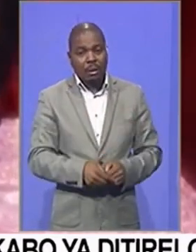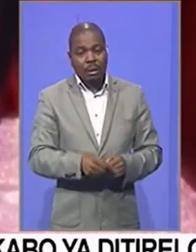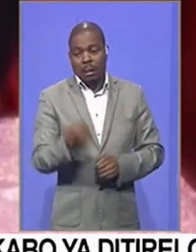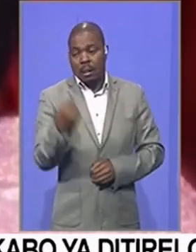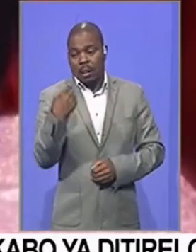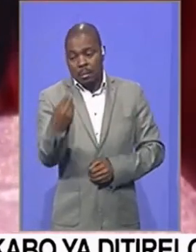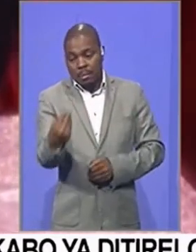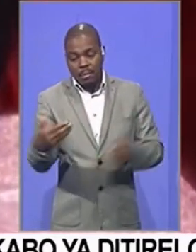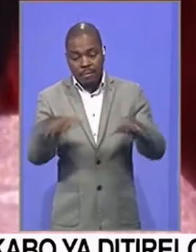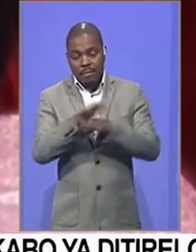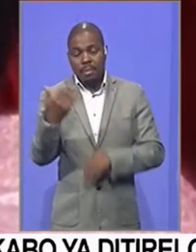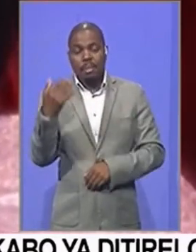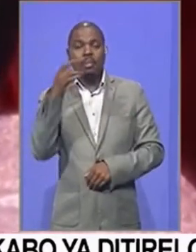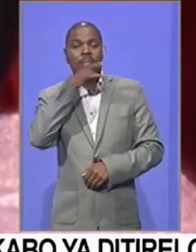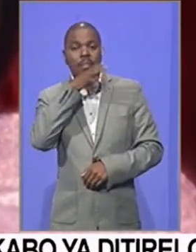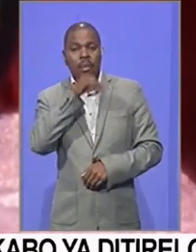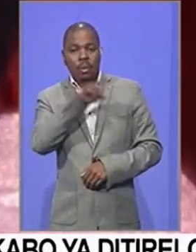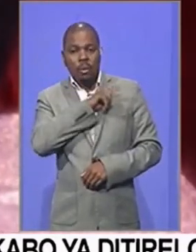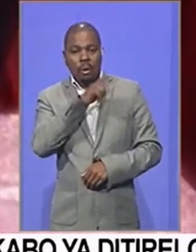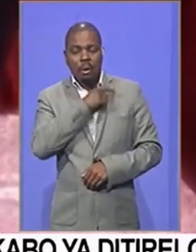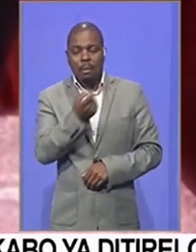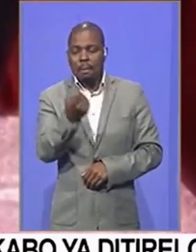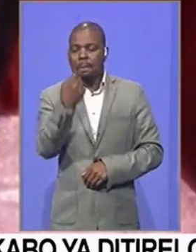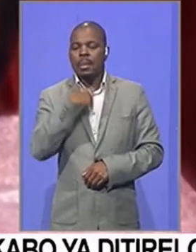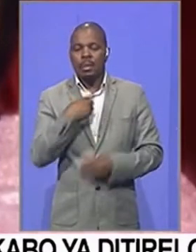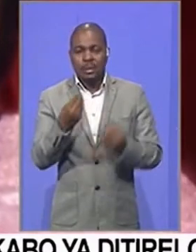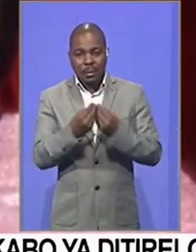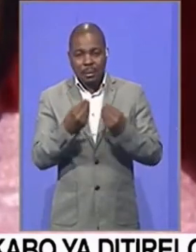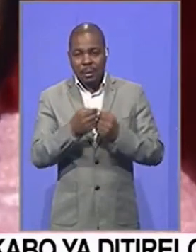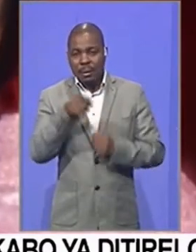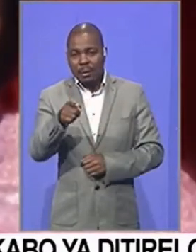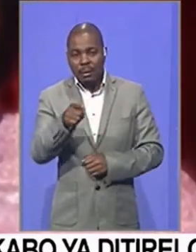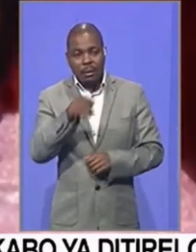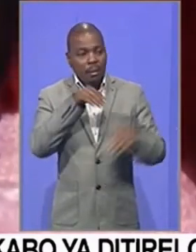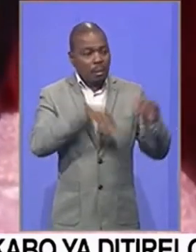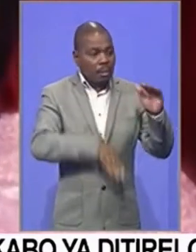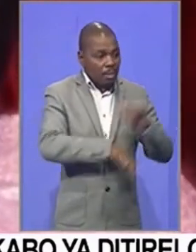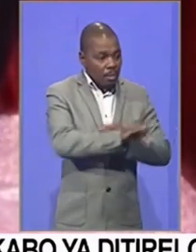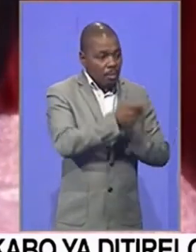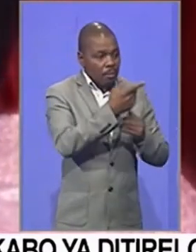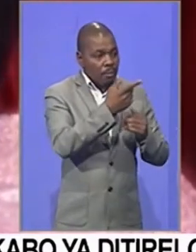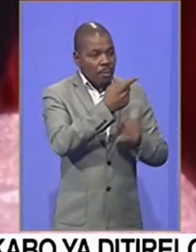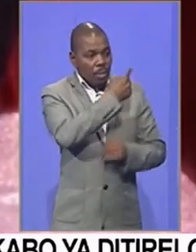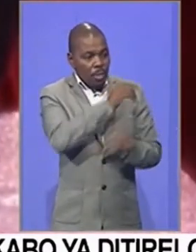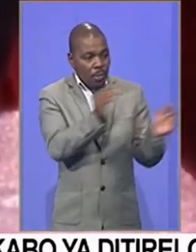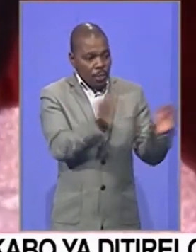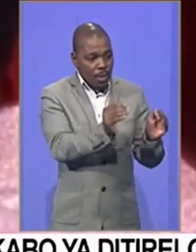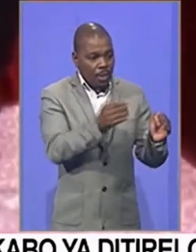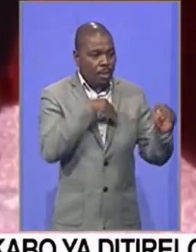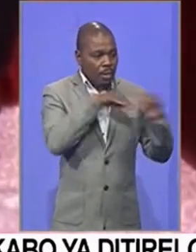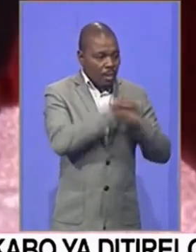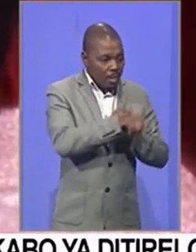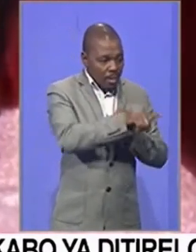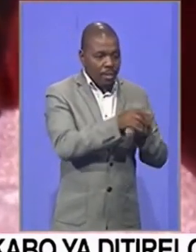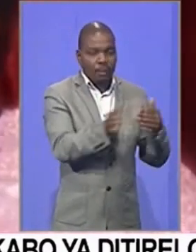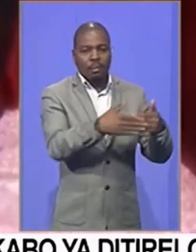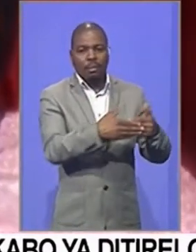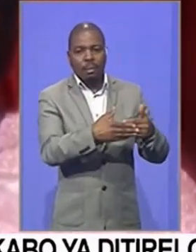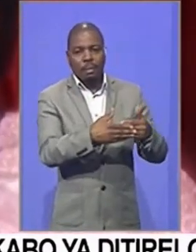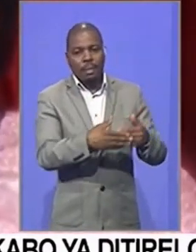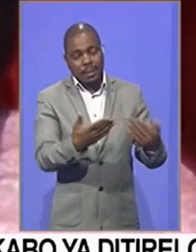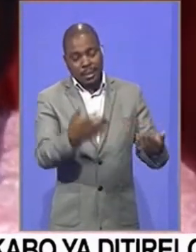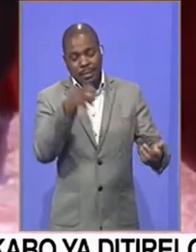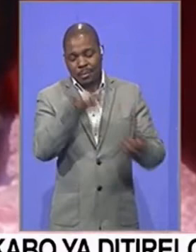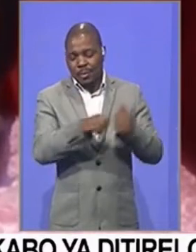mokibelo e le ge a jile le rula a ile ge ba ya tleliniking ba khumana le tleliniki tsoletšwe jalo